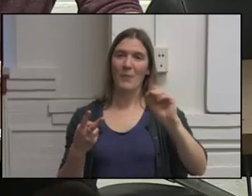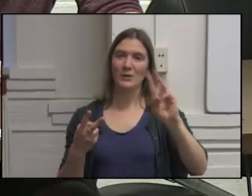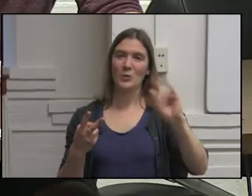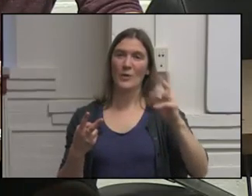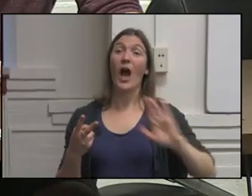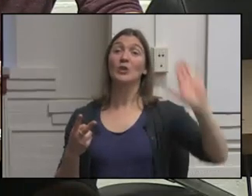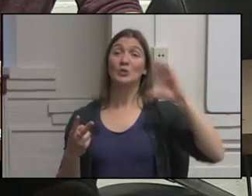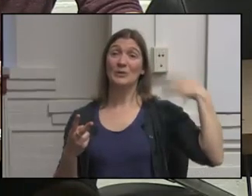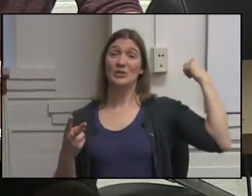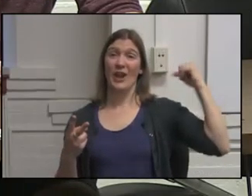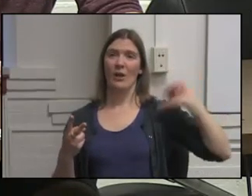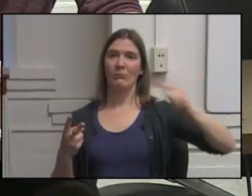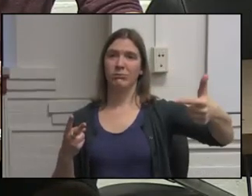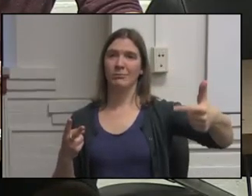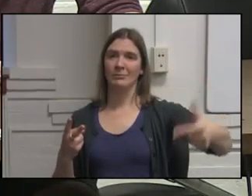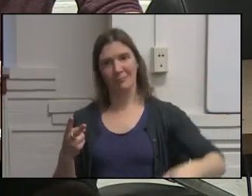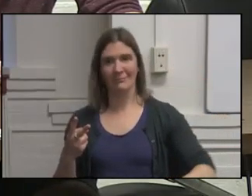Chair of the Energy Committee.